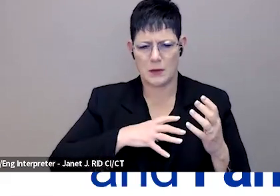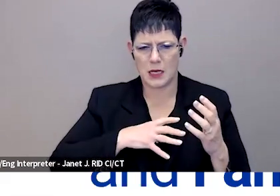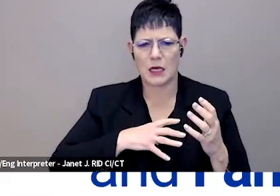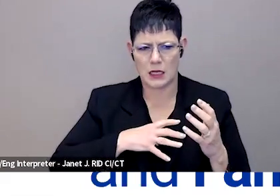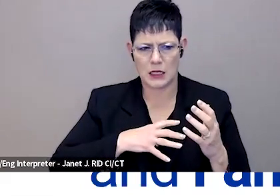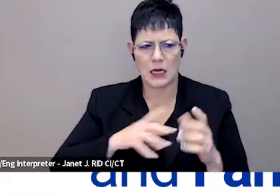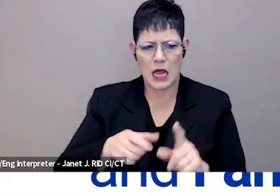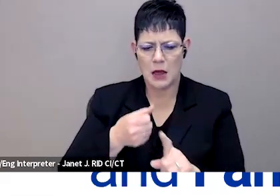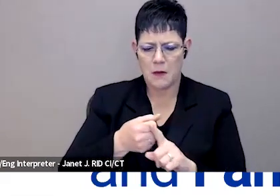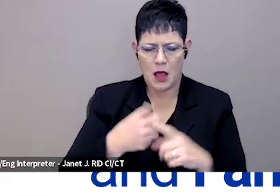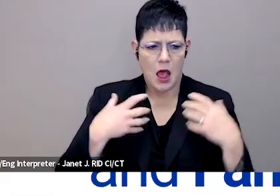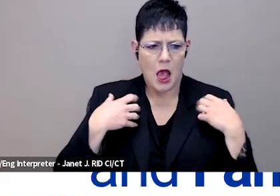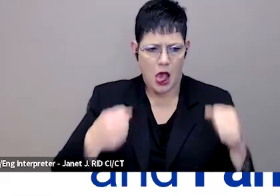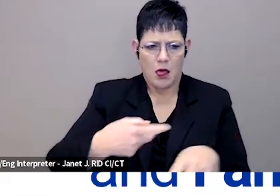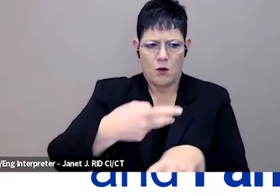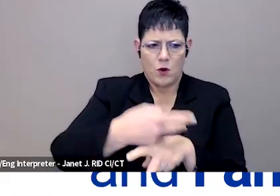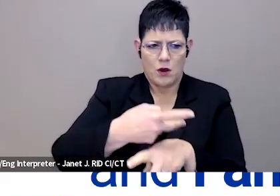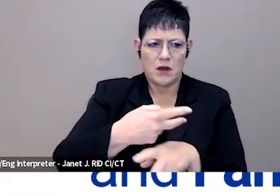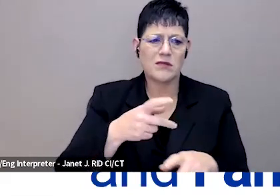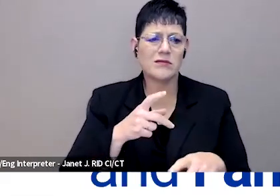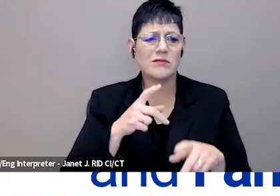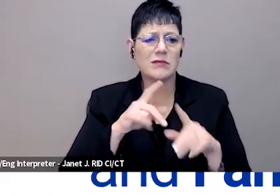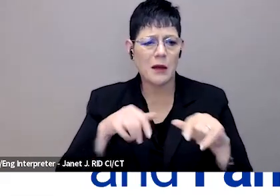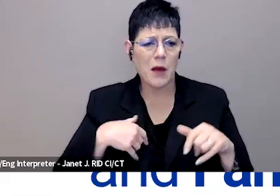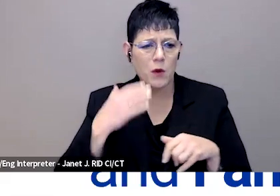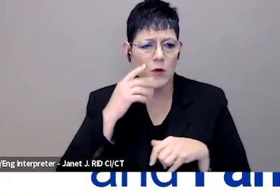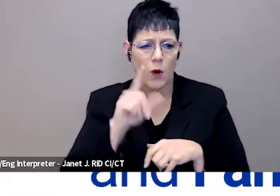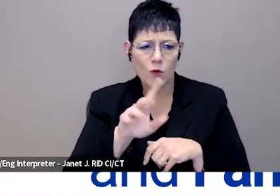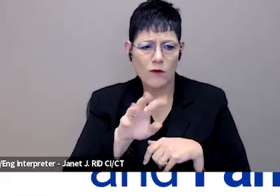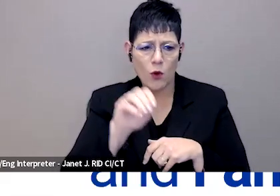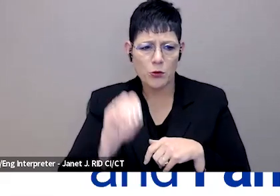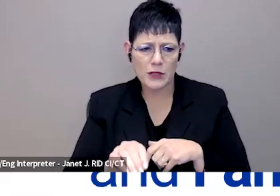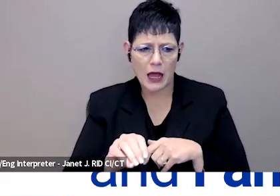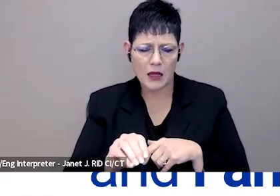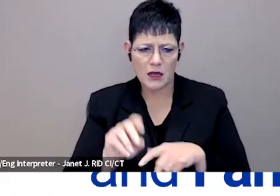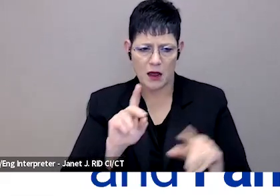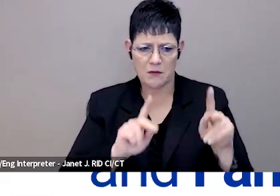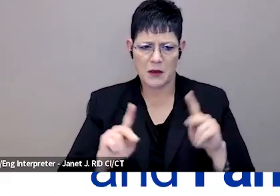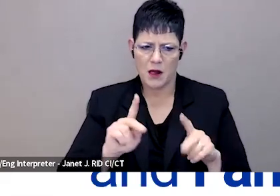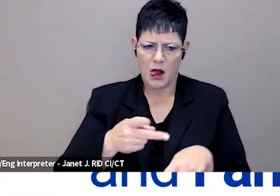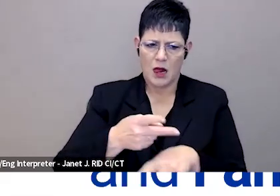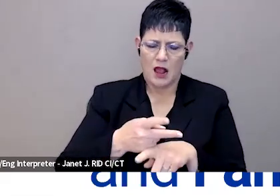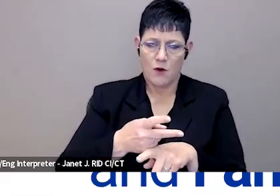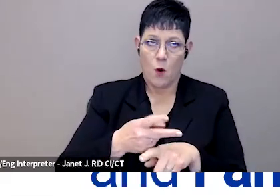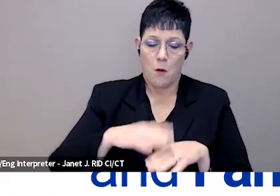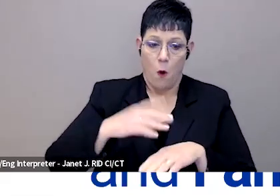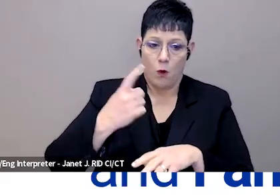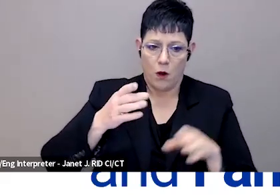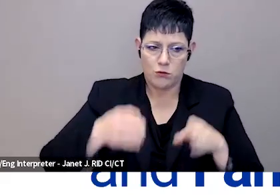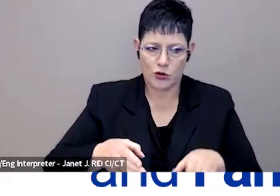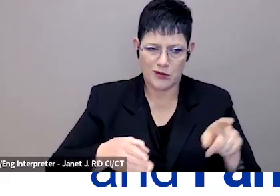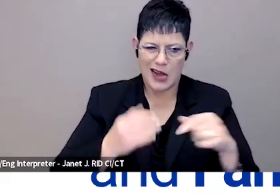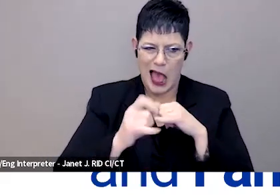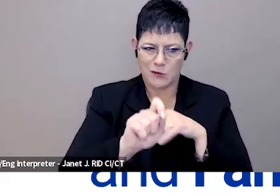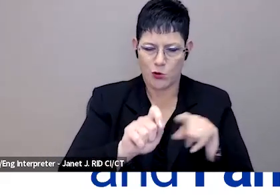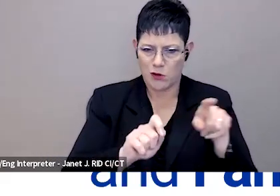that 24% of family caregivers care for multiple people. Now, one thing I want to state, just for the context of this